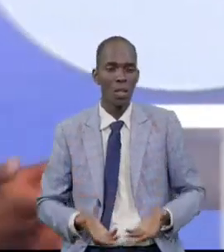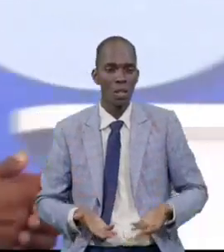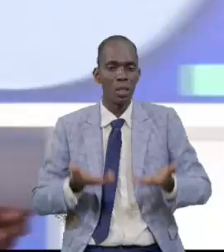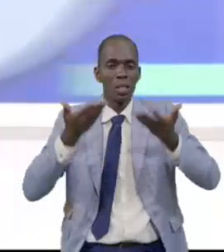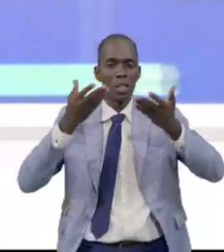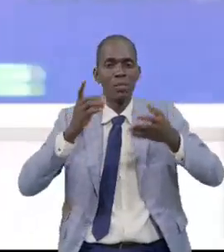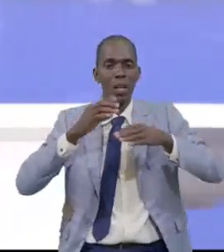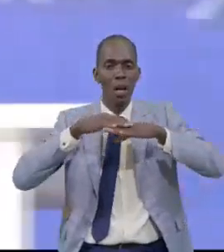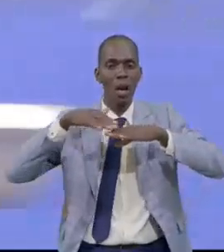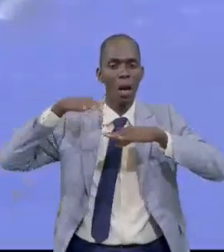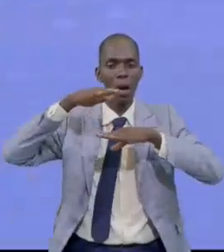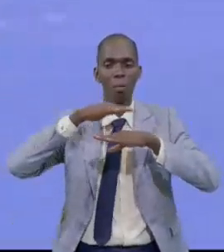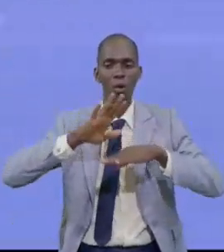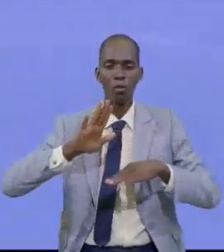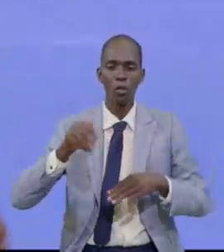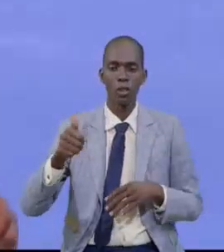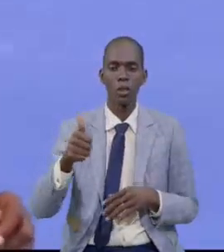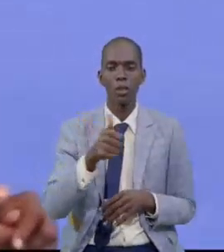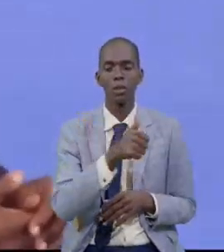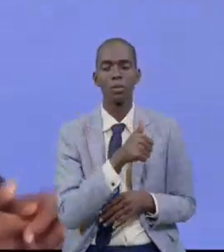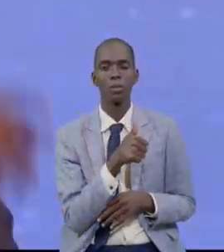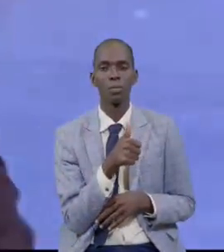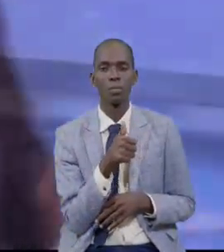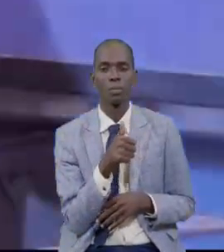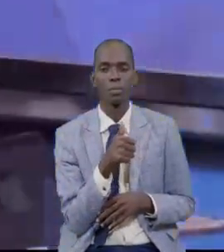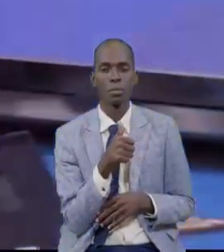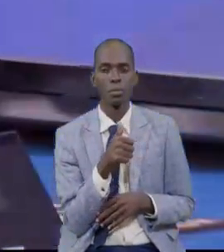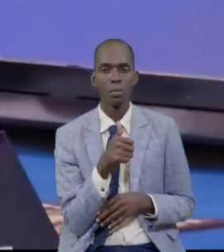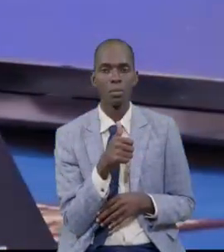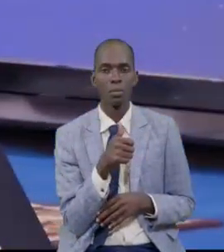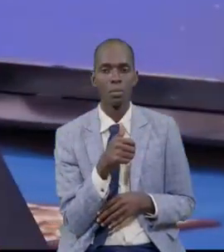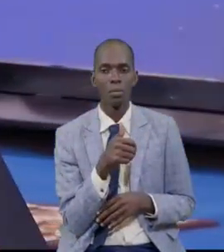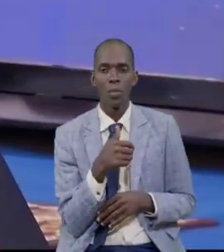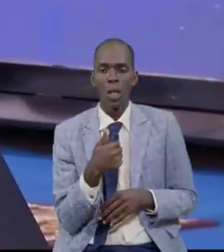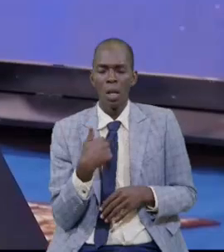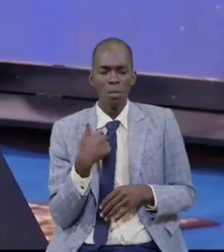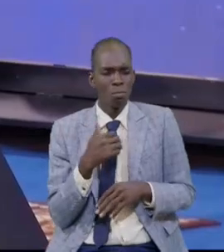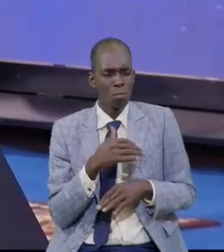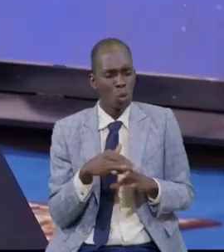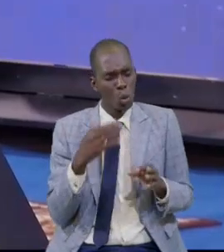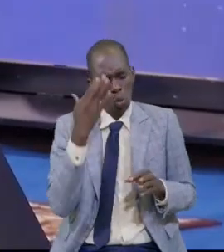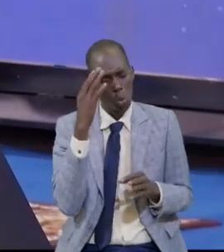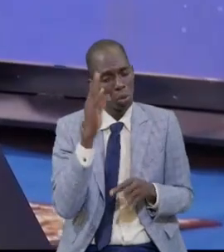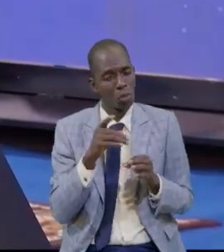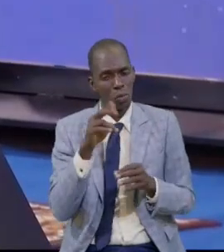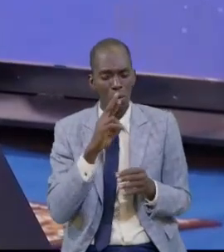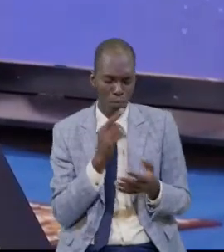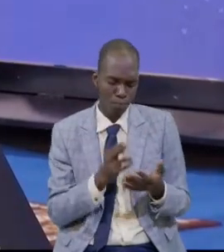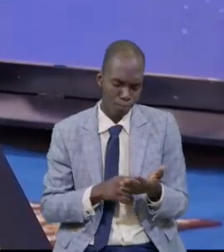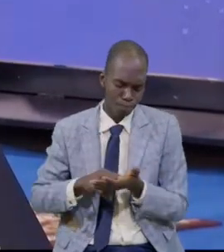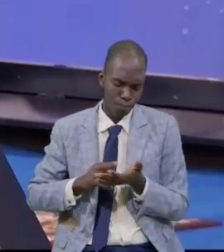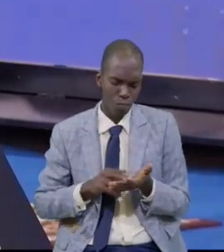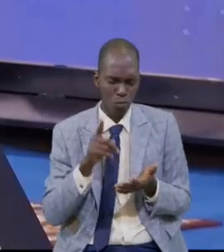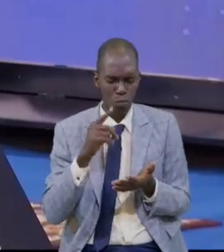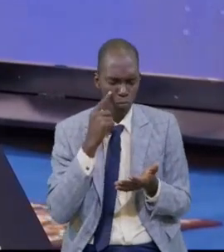Lifted above yourself. I don't know whether you are taking notes. You should know where you are